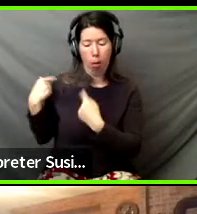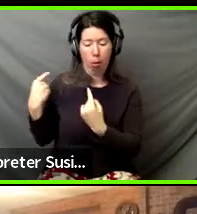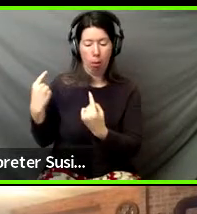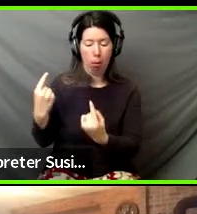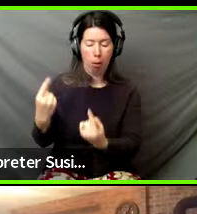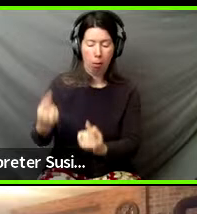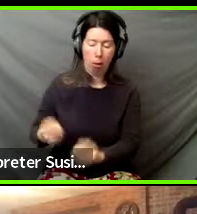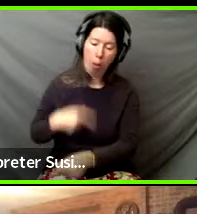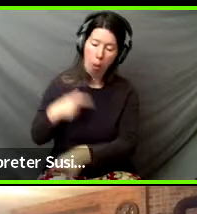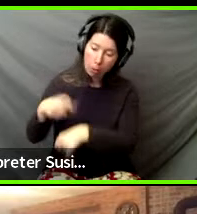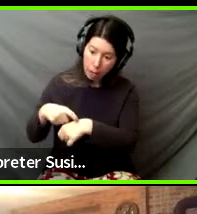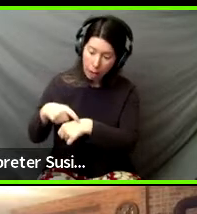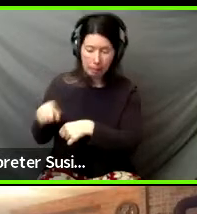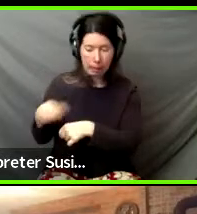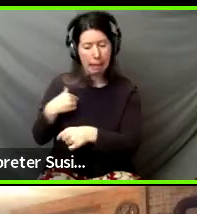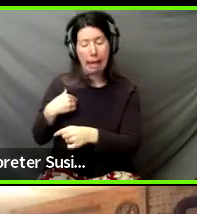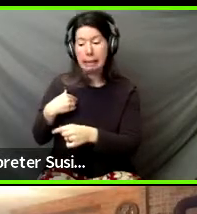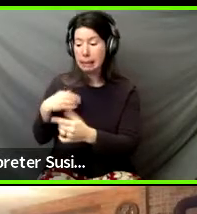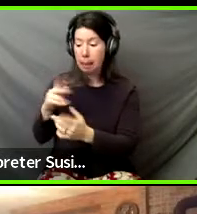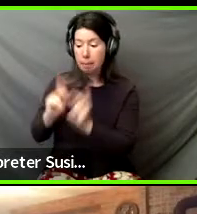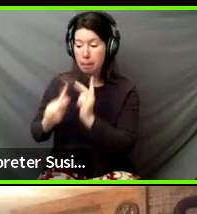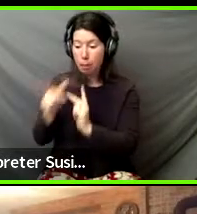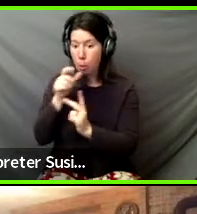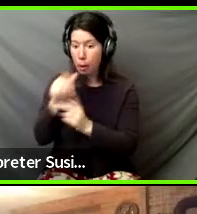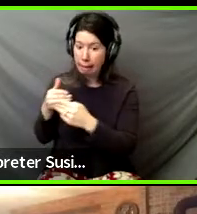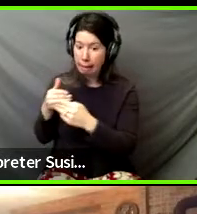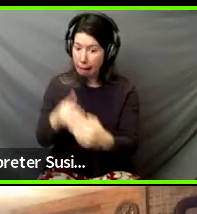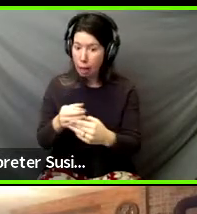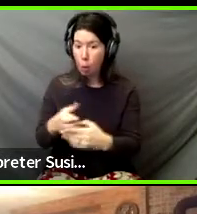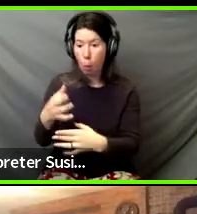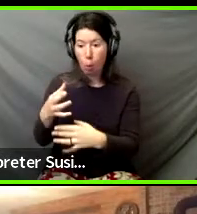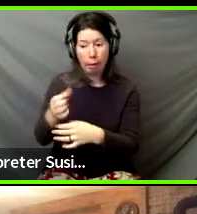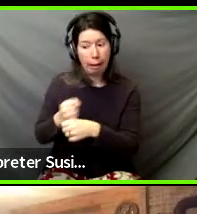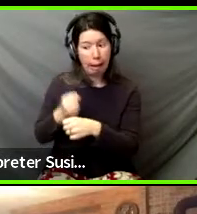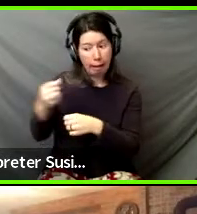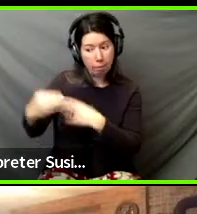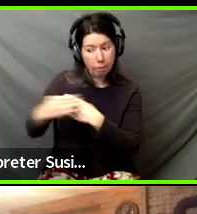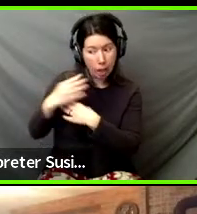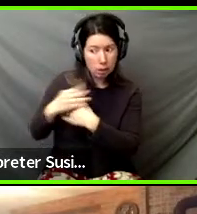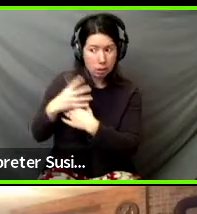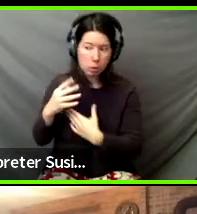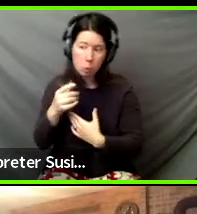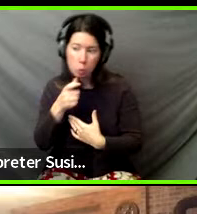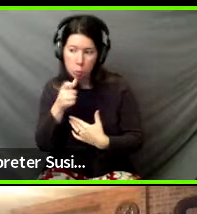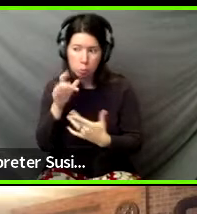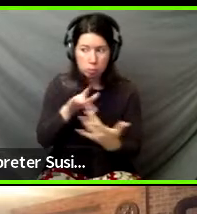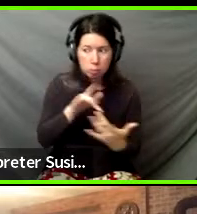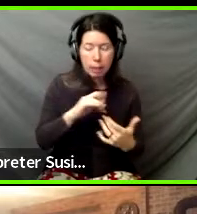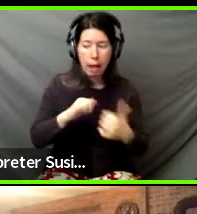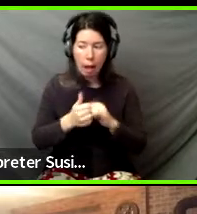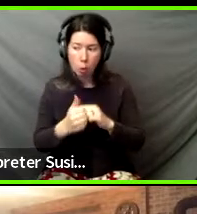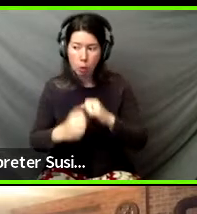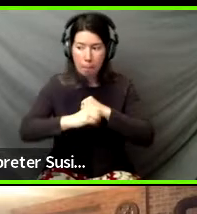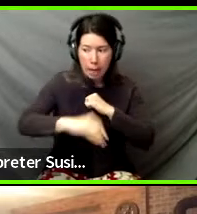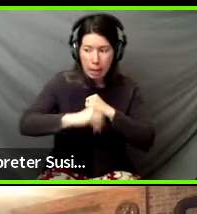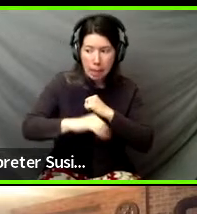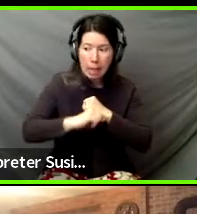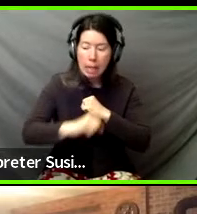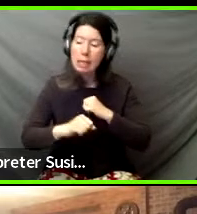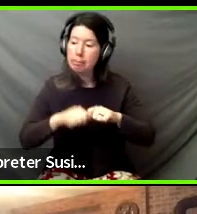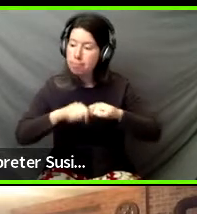got people he can probably guide to, at least, or get counsel from, of who put campaigns together and